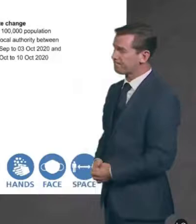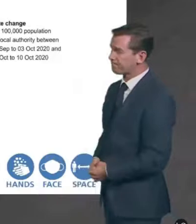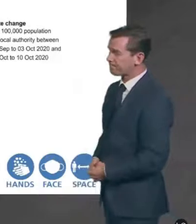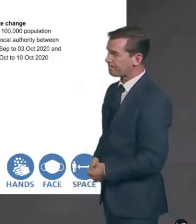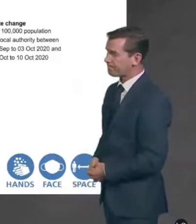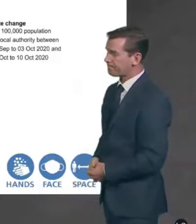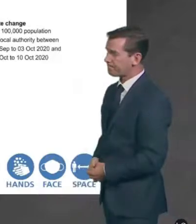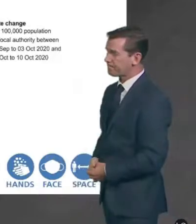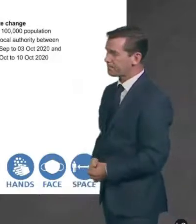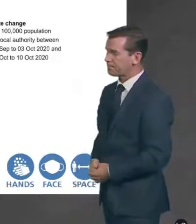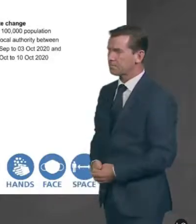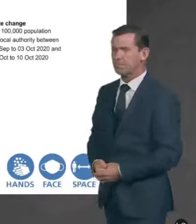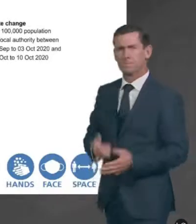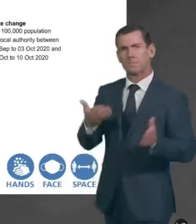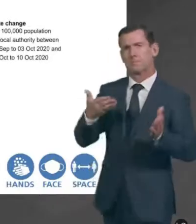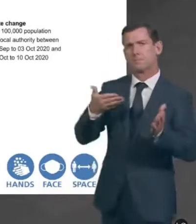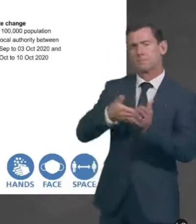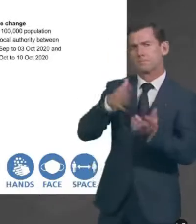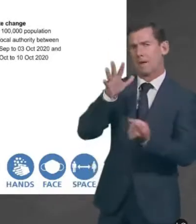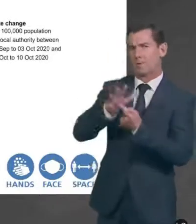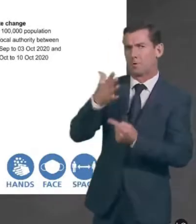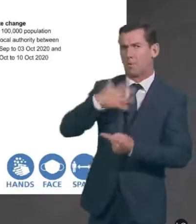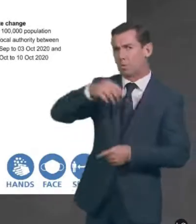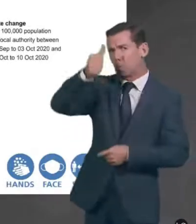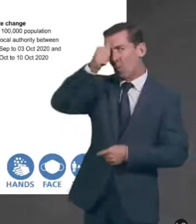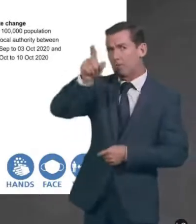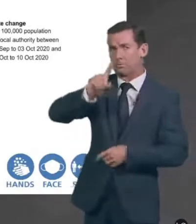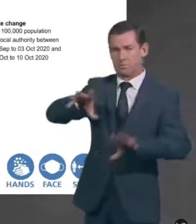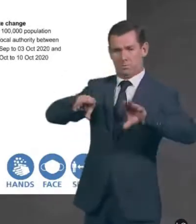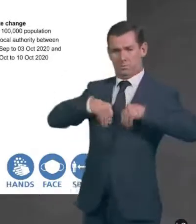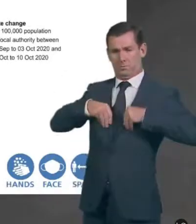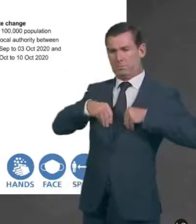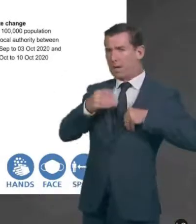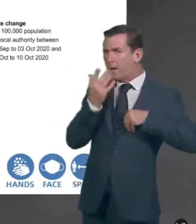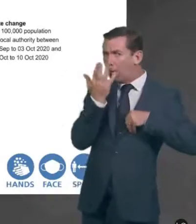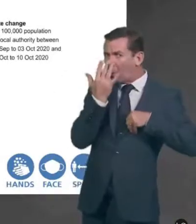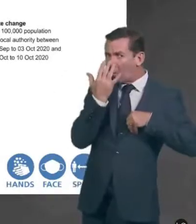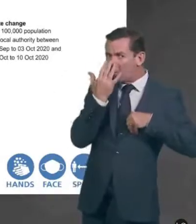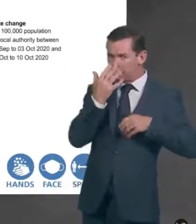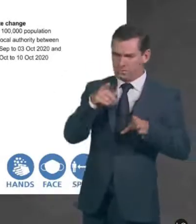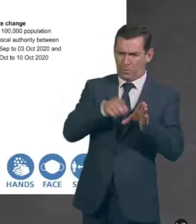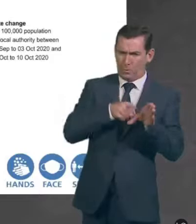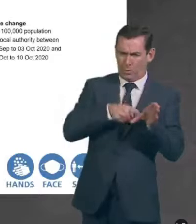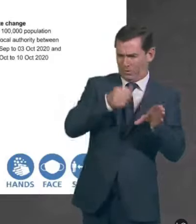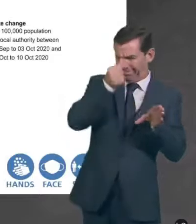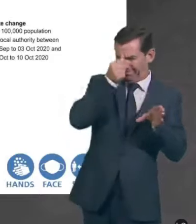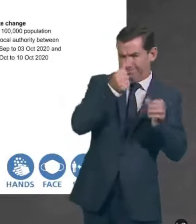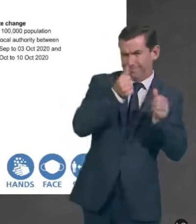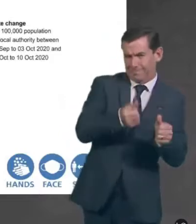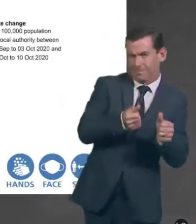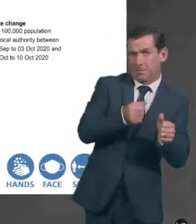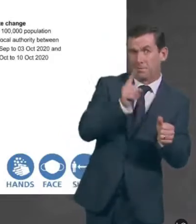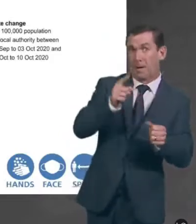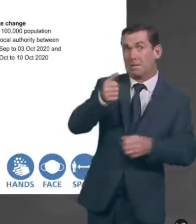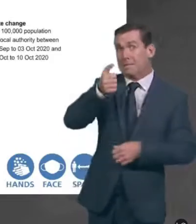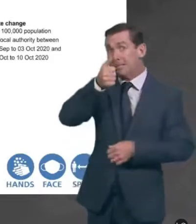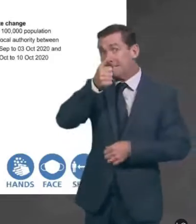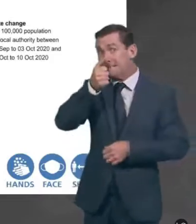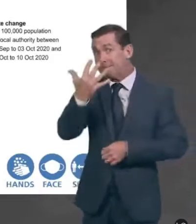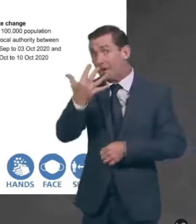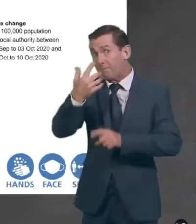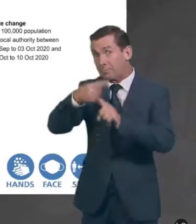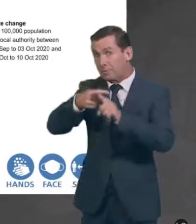is growing, because we know that once it gets into the over 60s and the over 65s, that's when you start to see a big increase